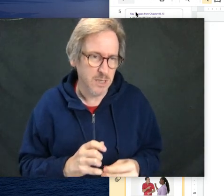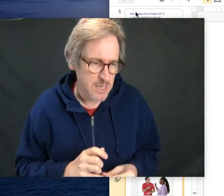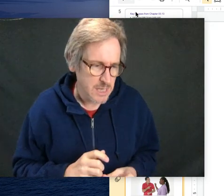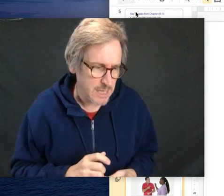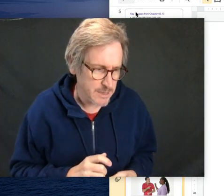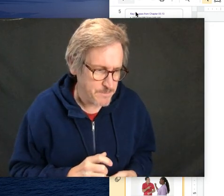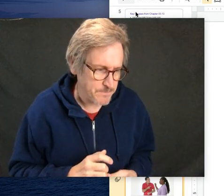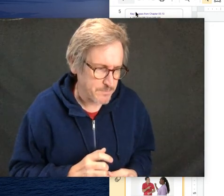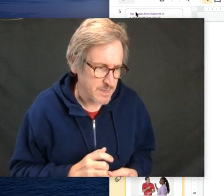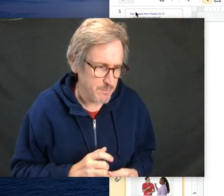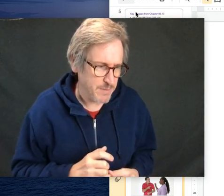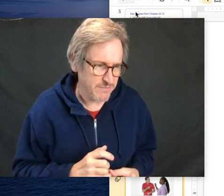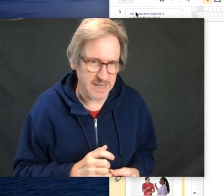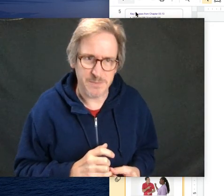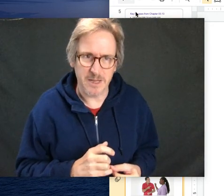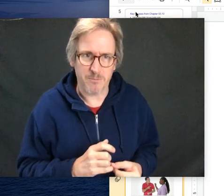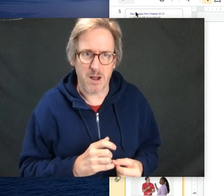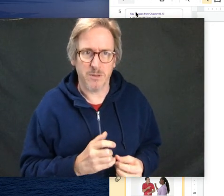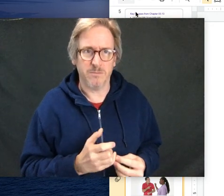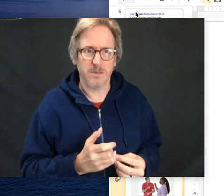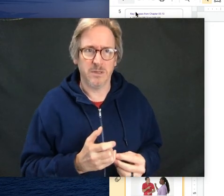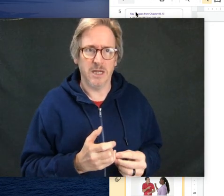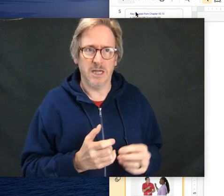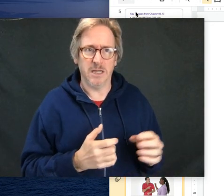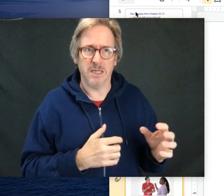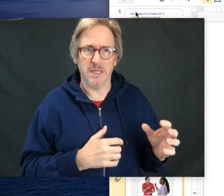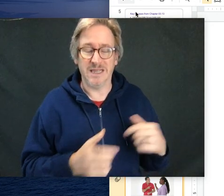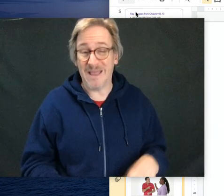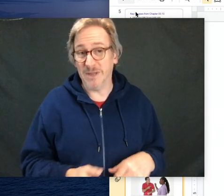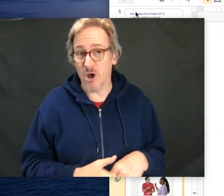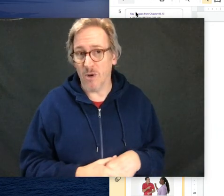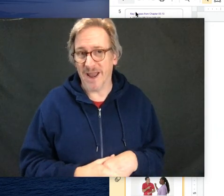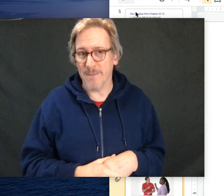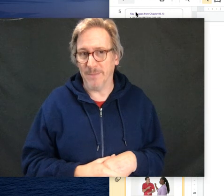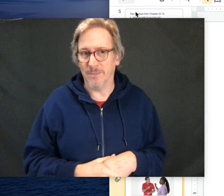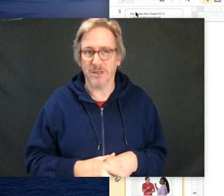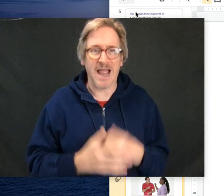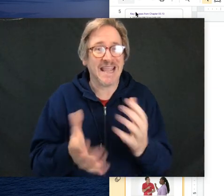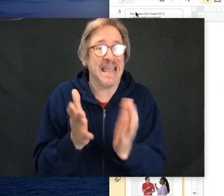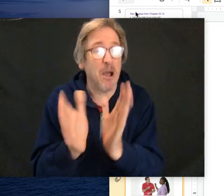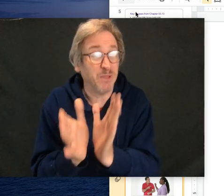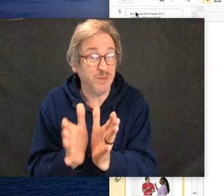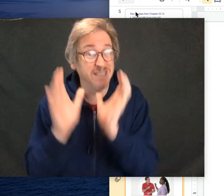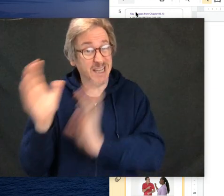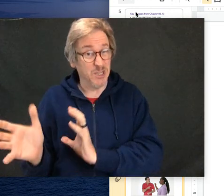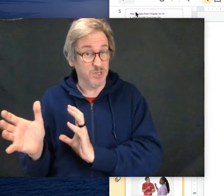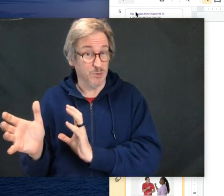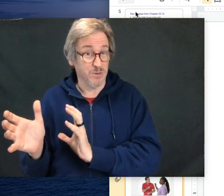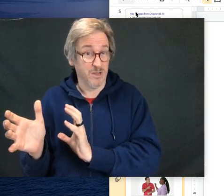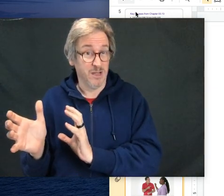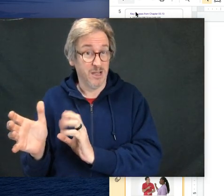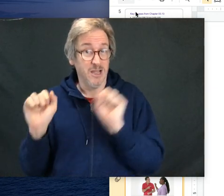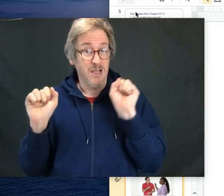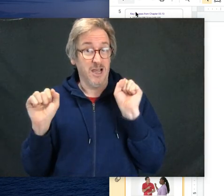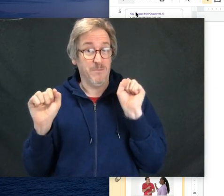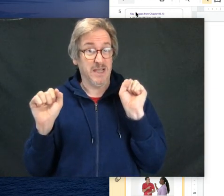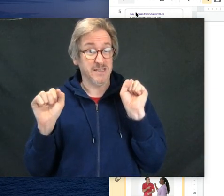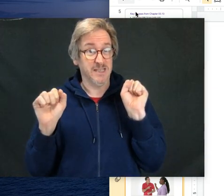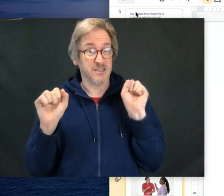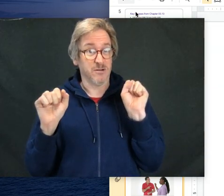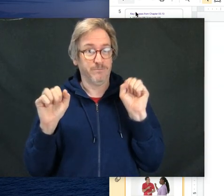download. But if that's being a problem, let me know, and I may be able. I can't upload these to